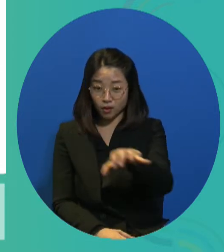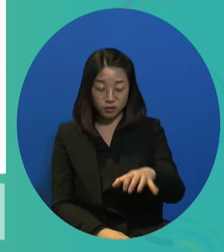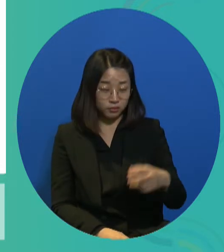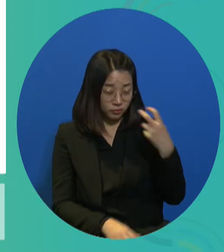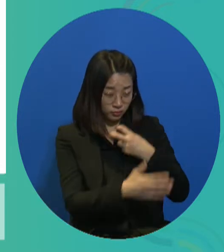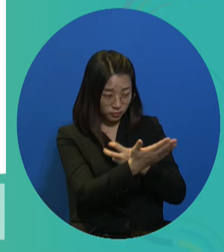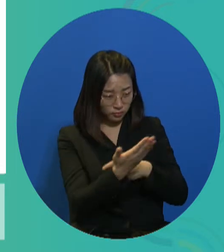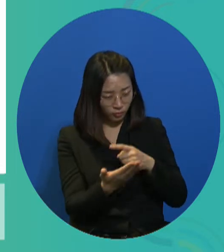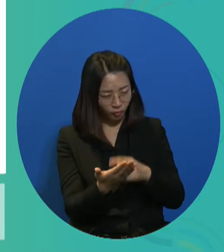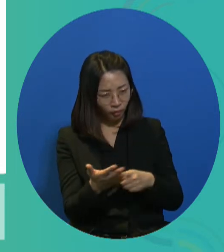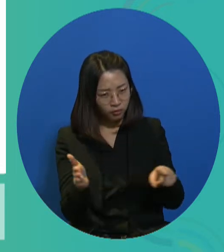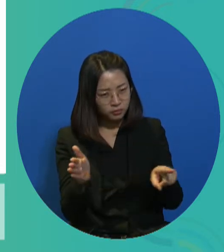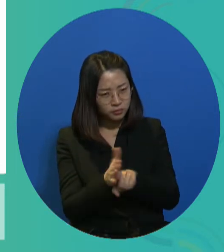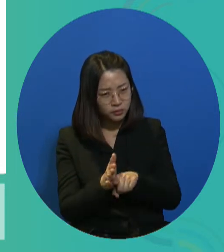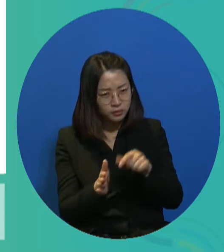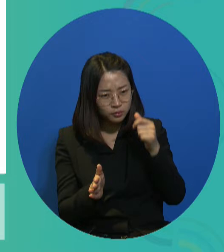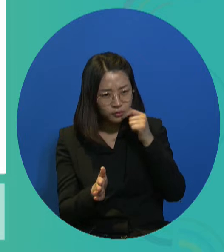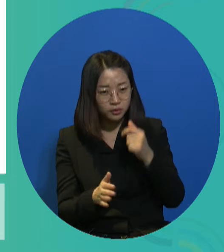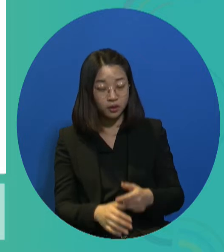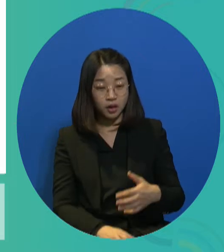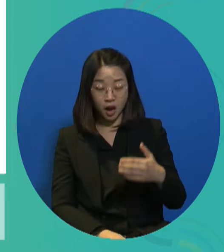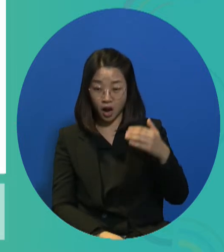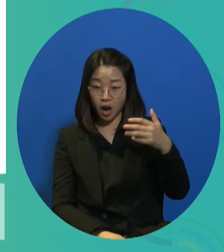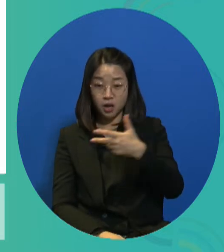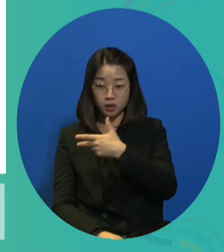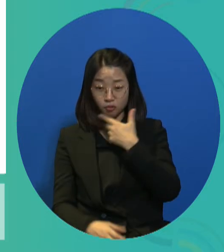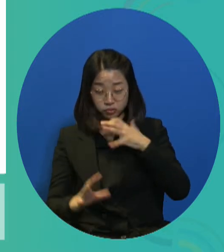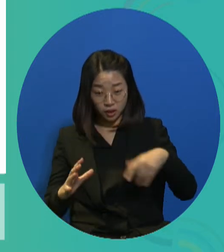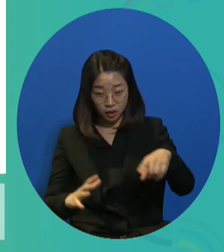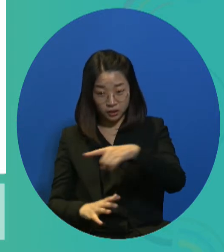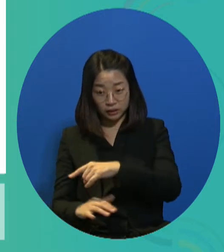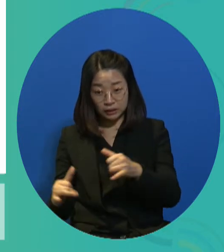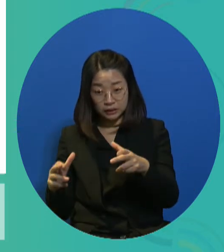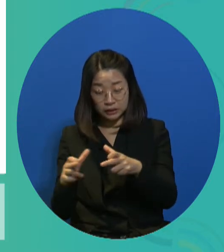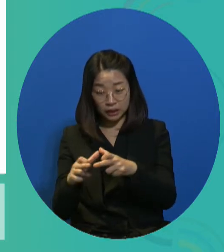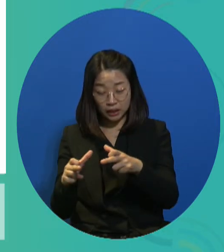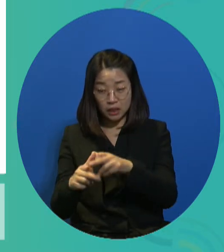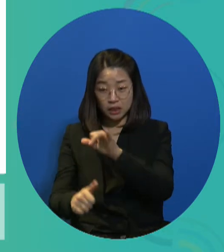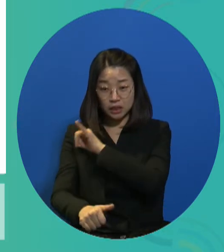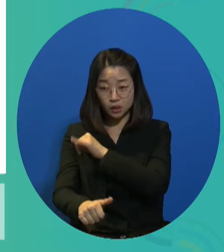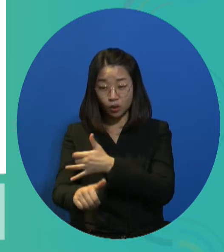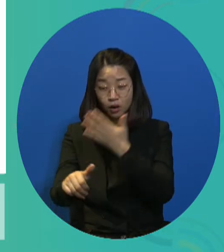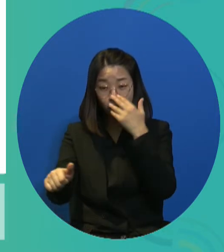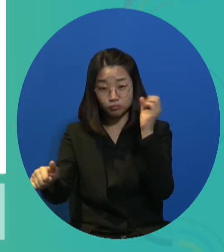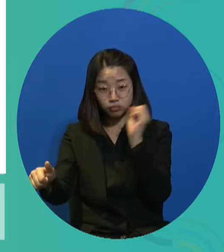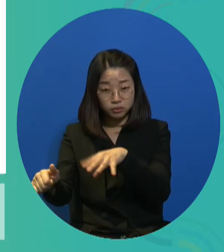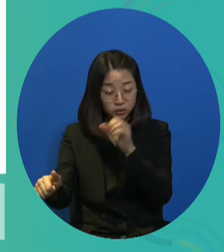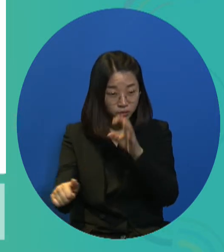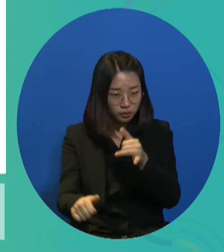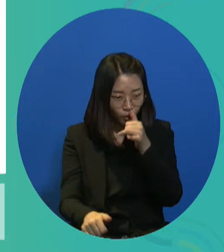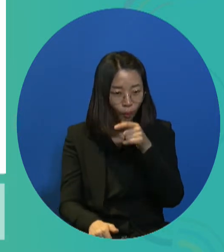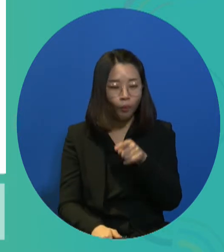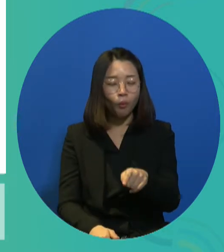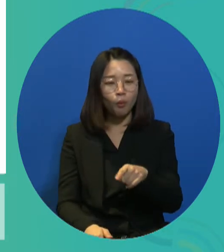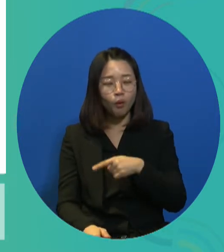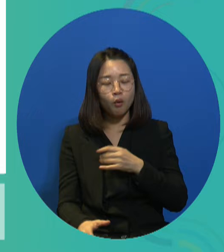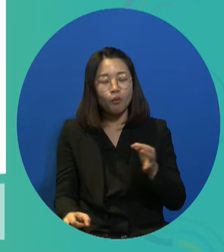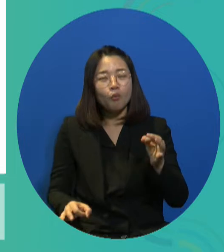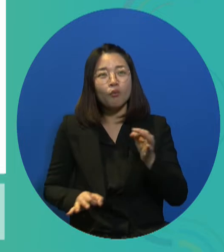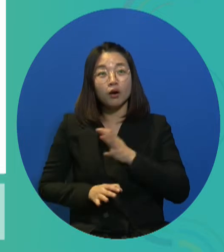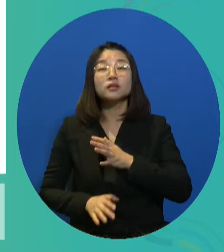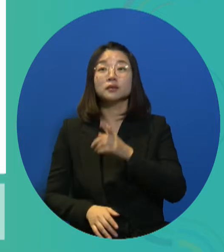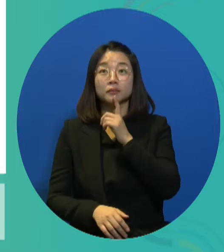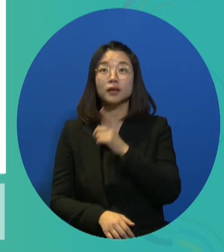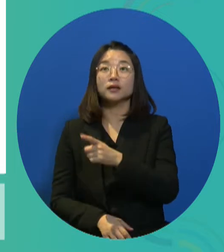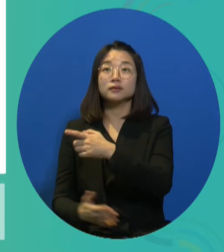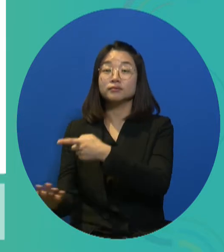country. That poorer people tend to be, well, disabled people we're congregated within the